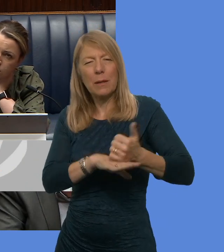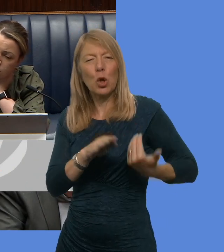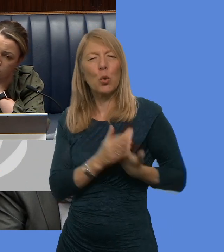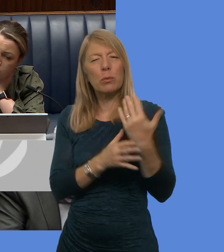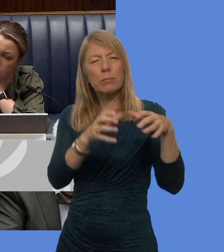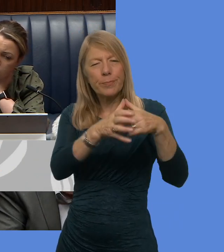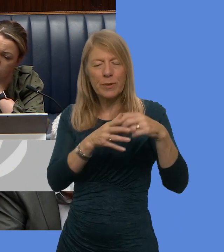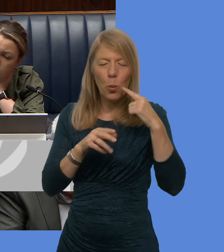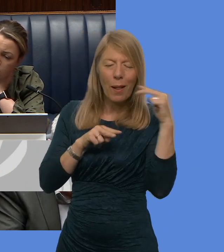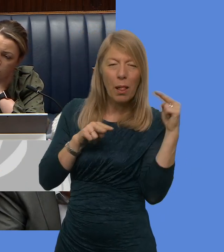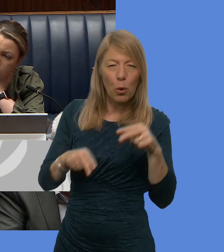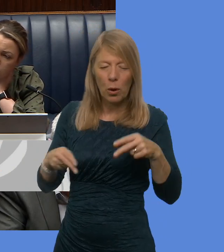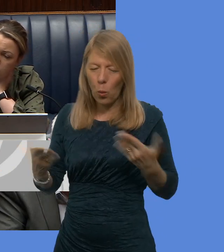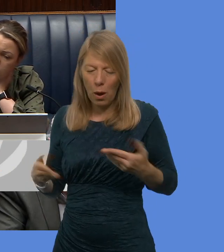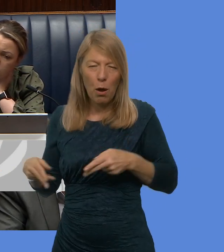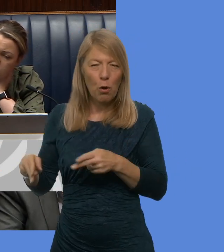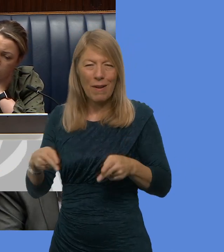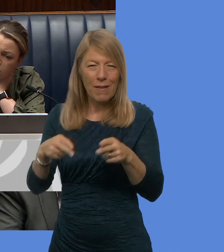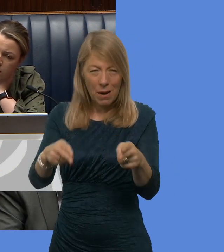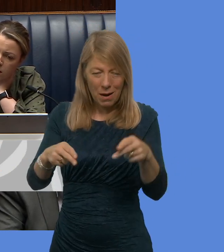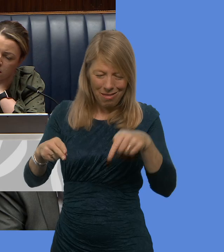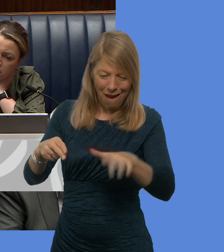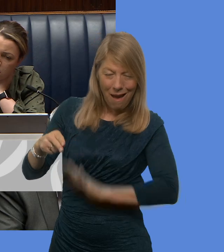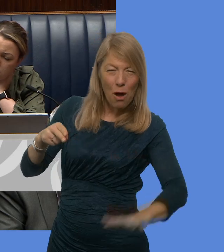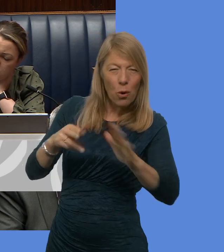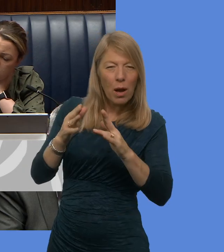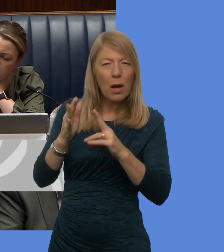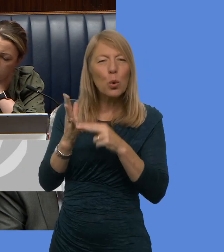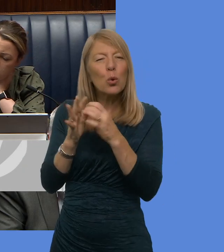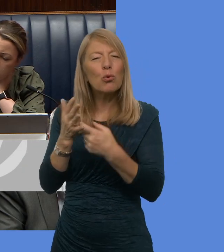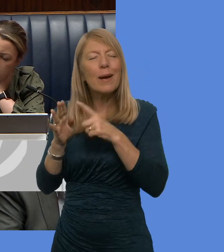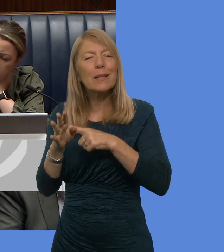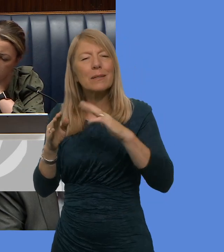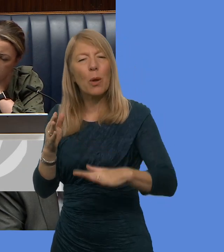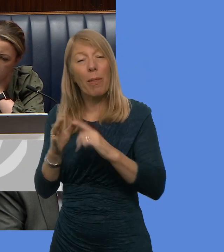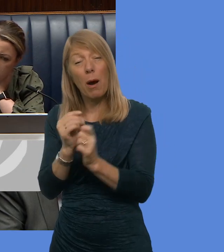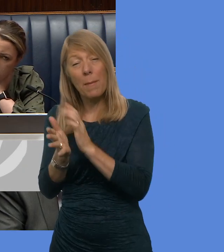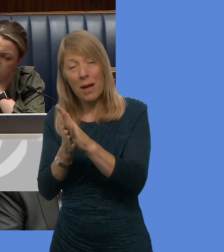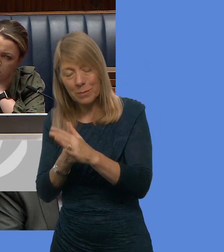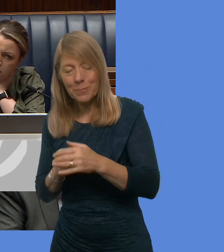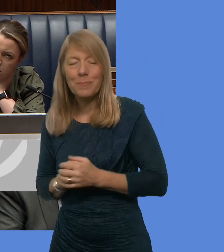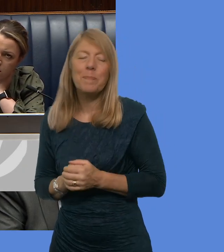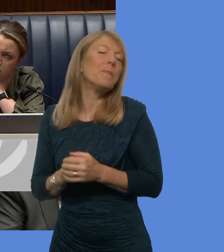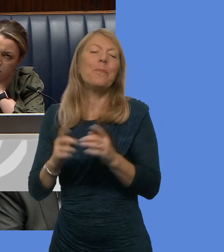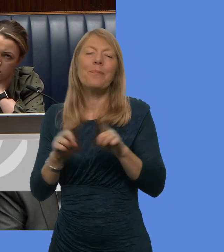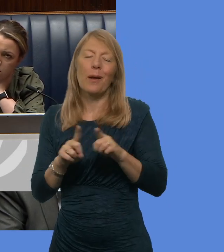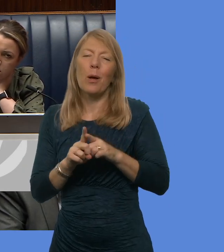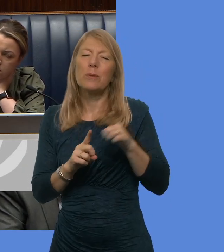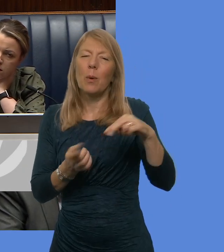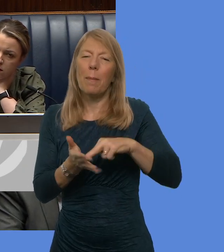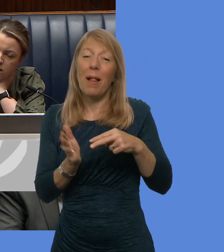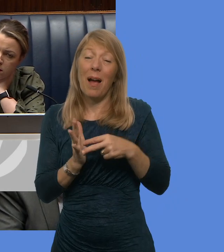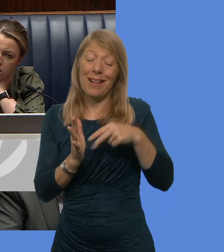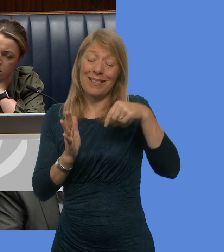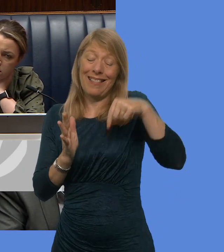infrastructure within the Newry and South Armagh catchments. An extensive programme of desilting works is also scheduled to be delivered this financial